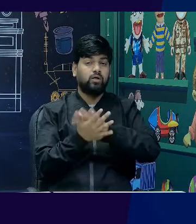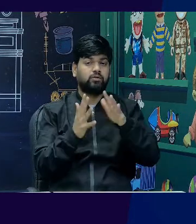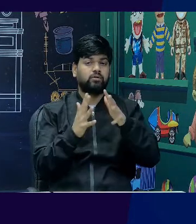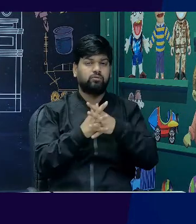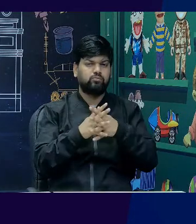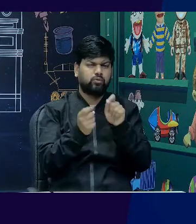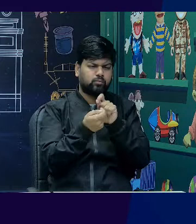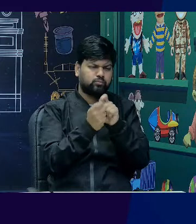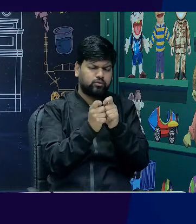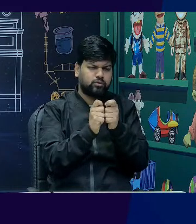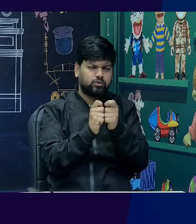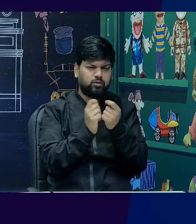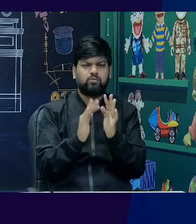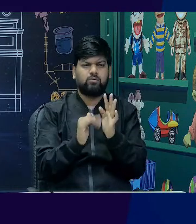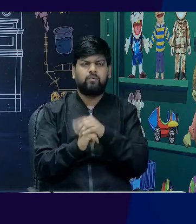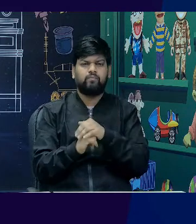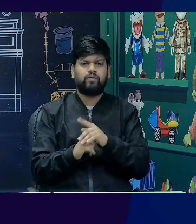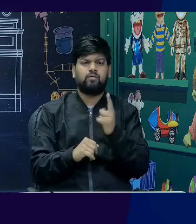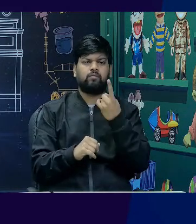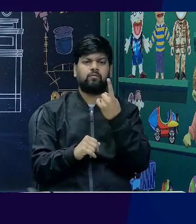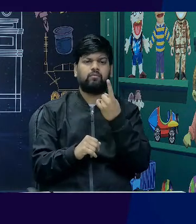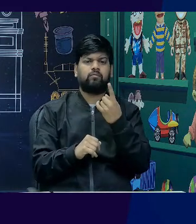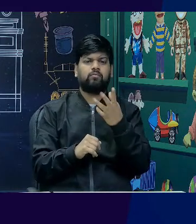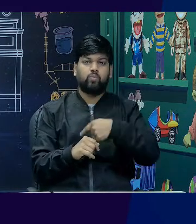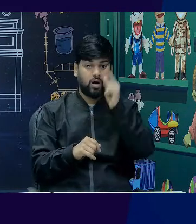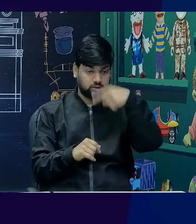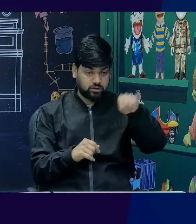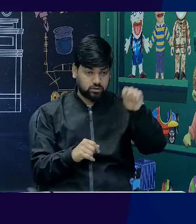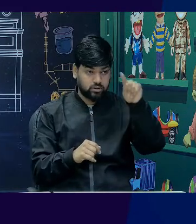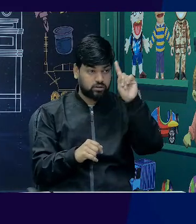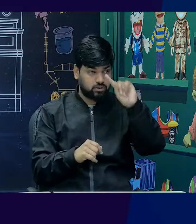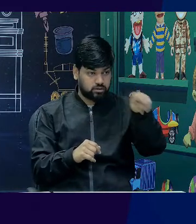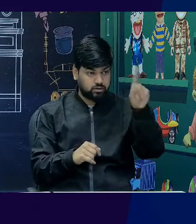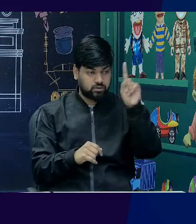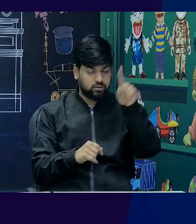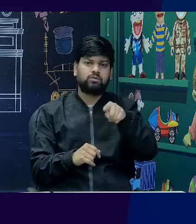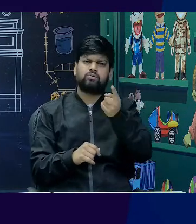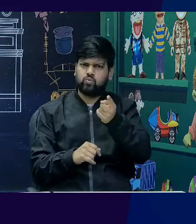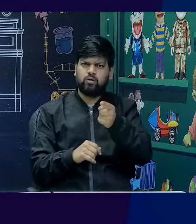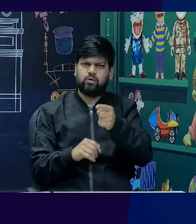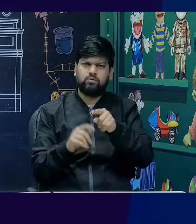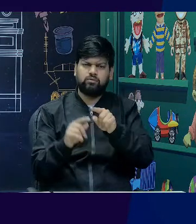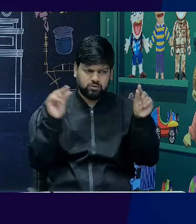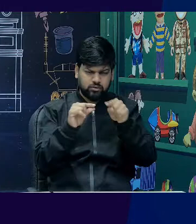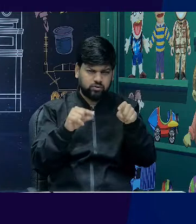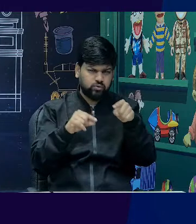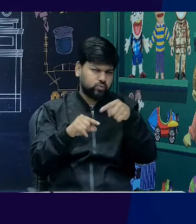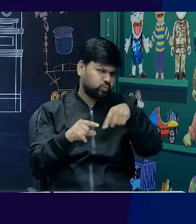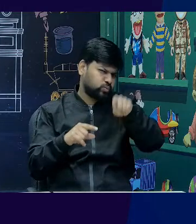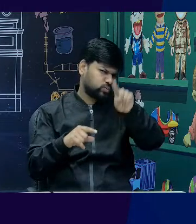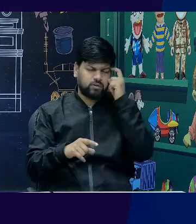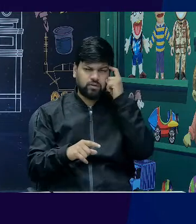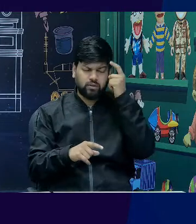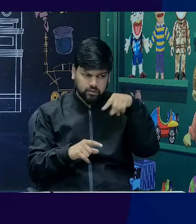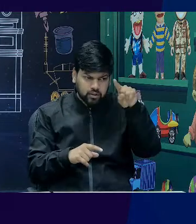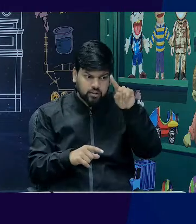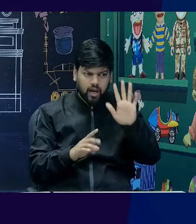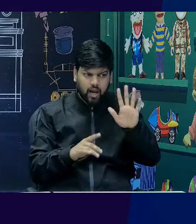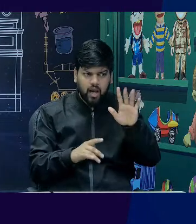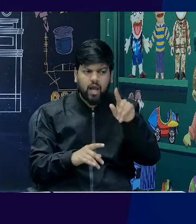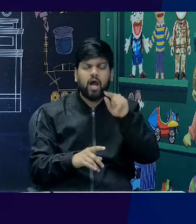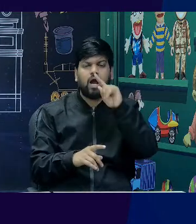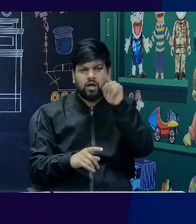are rival and non-excludable. Private goods are non-rival and excludable. Pure public goods